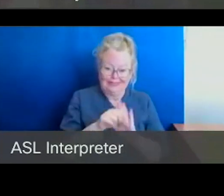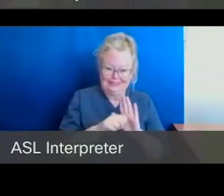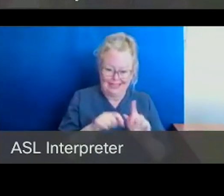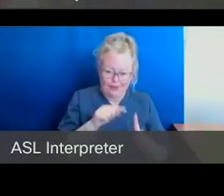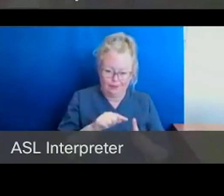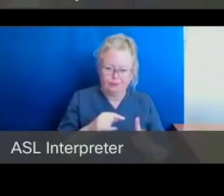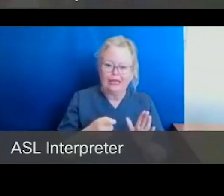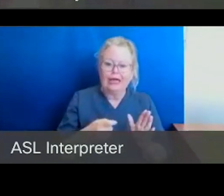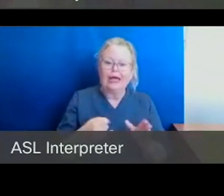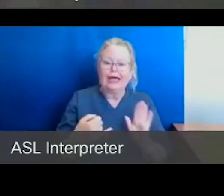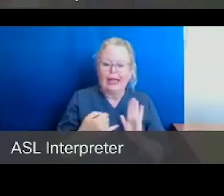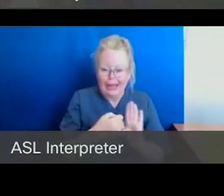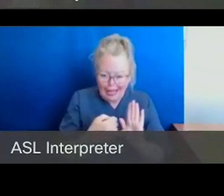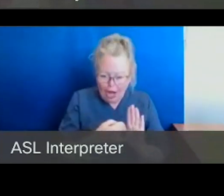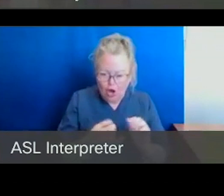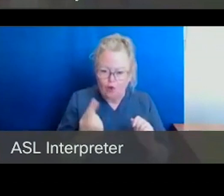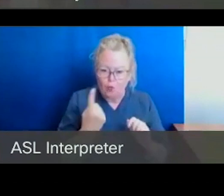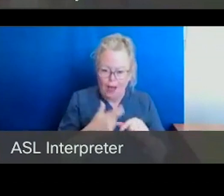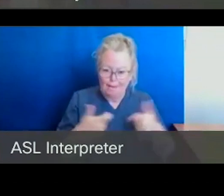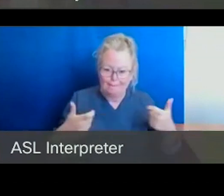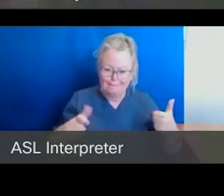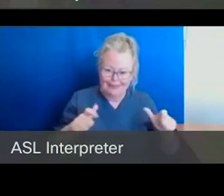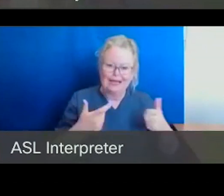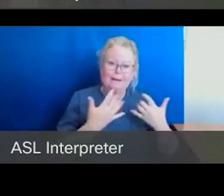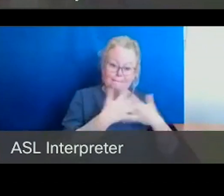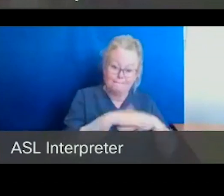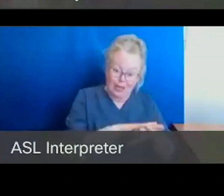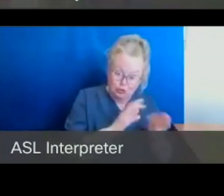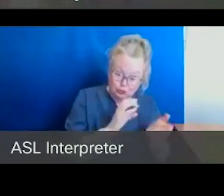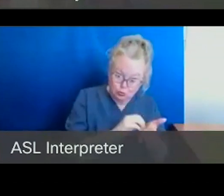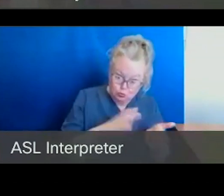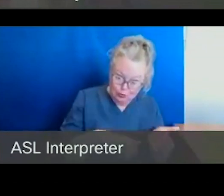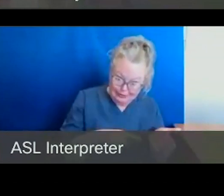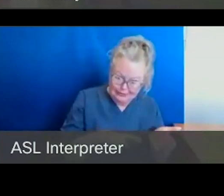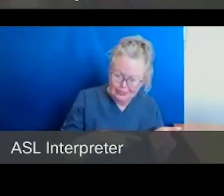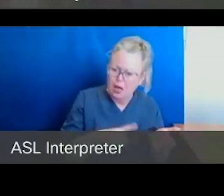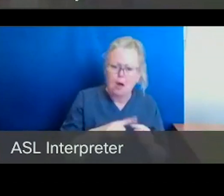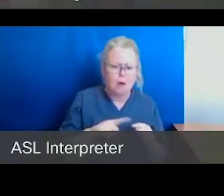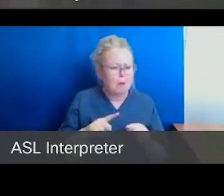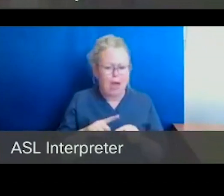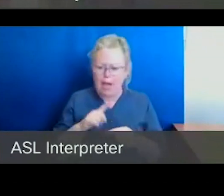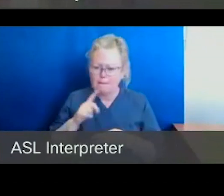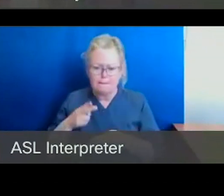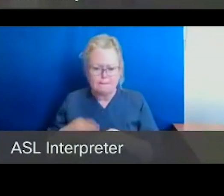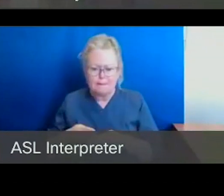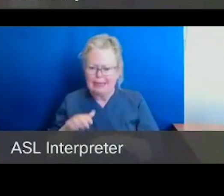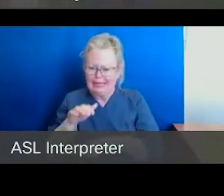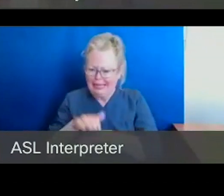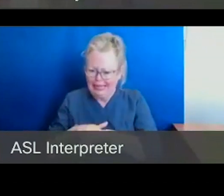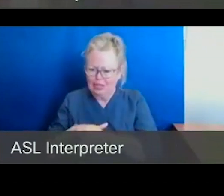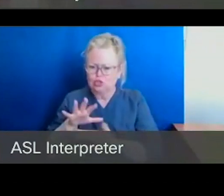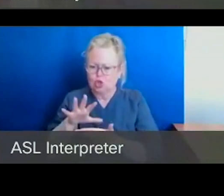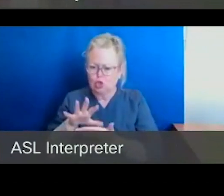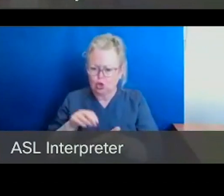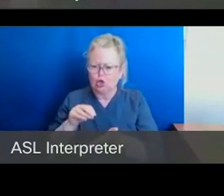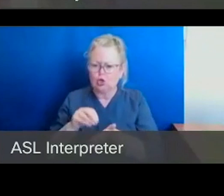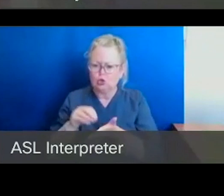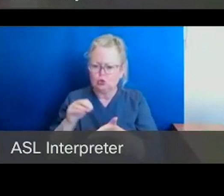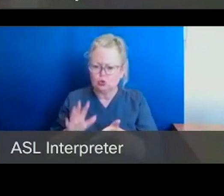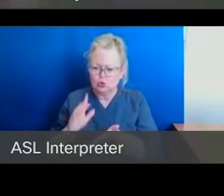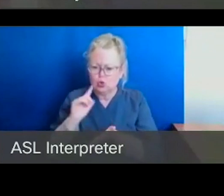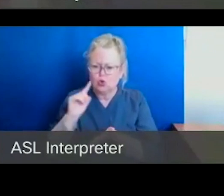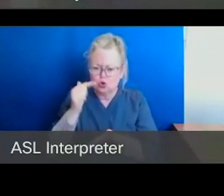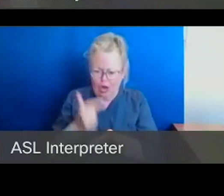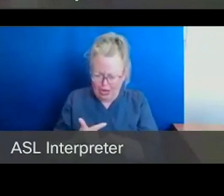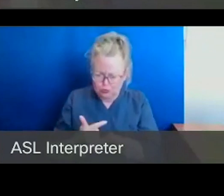of English learner students and mainstream students, but they didn't have an indicator of English learner students who had graduated and gone